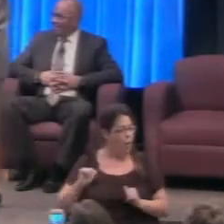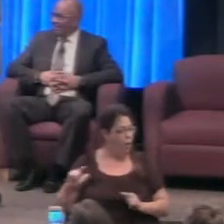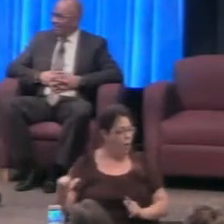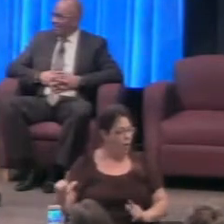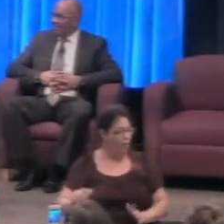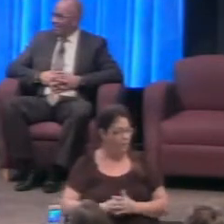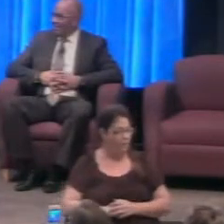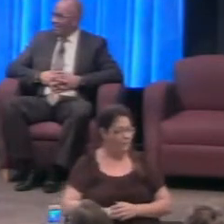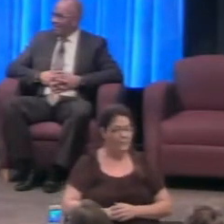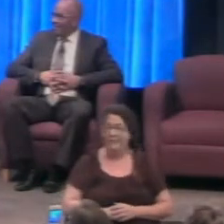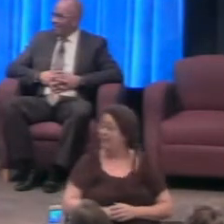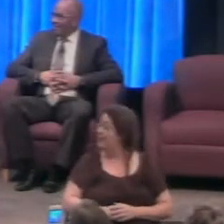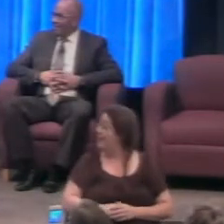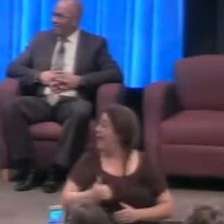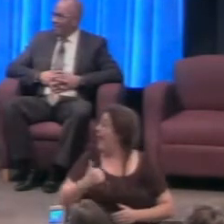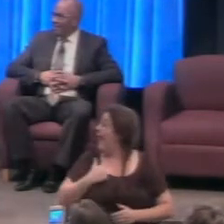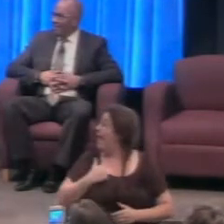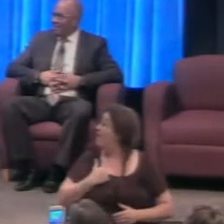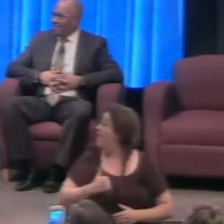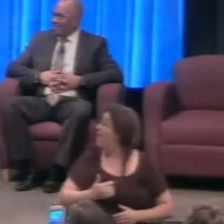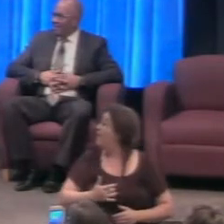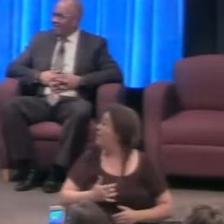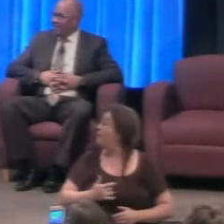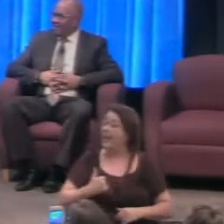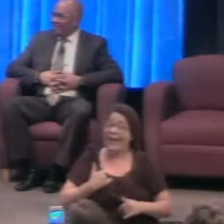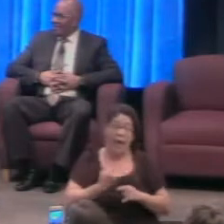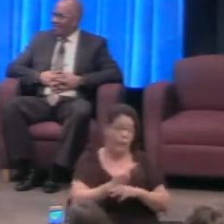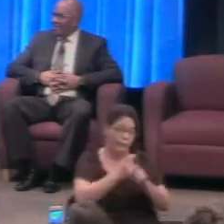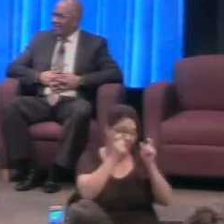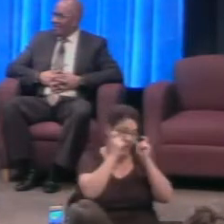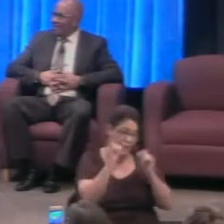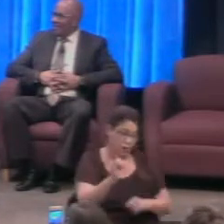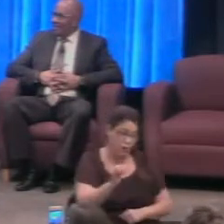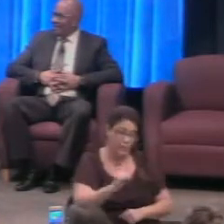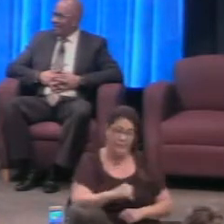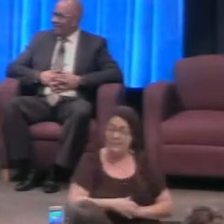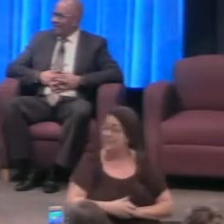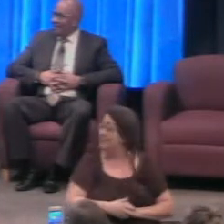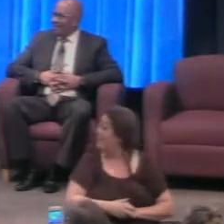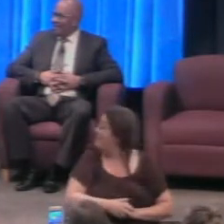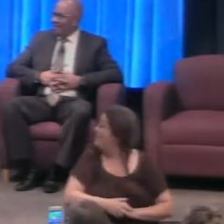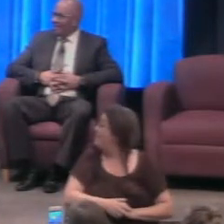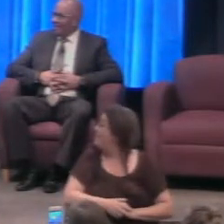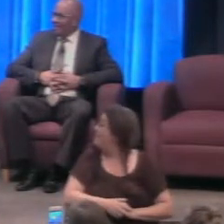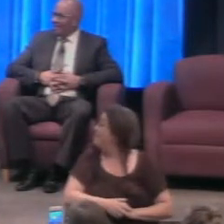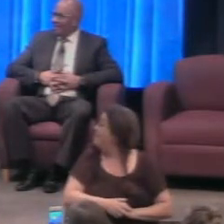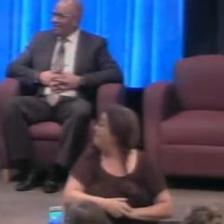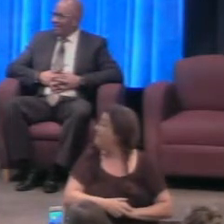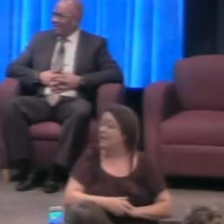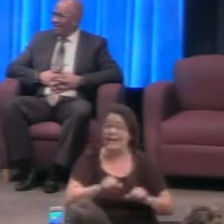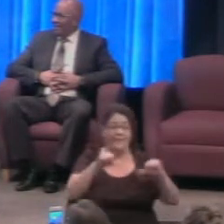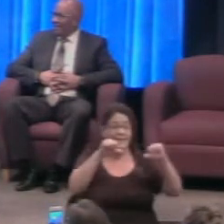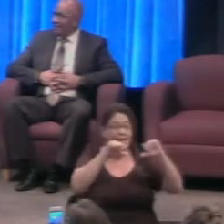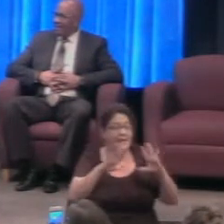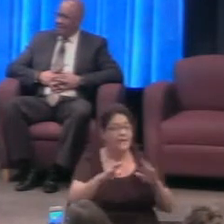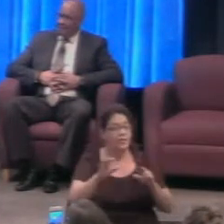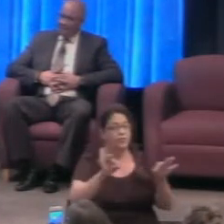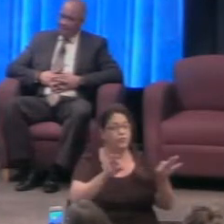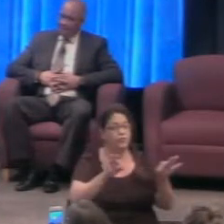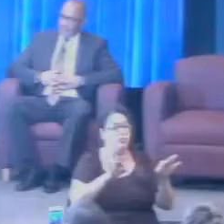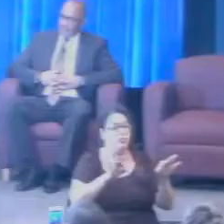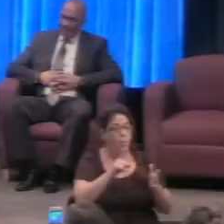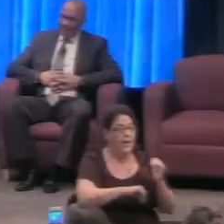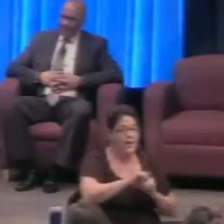that has our typical saying, and I got to use my glasses too because I'm here. The scientist describes what is, the